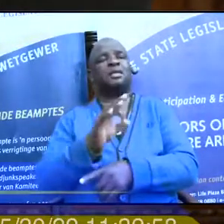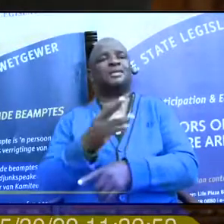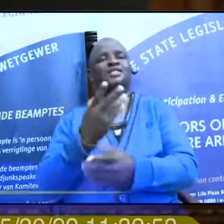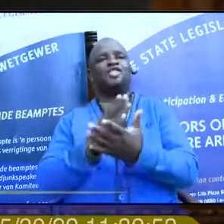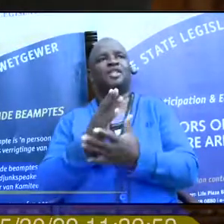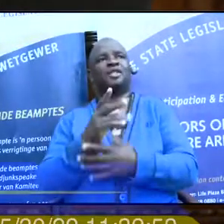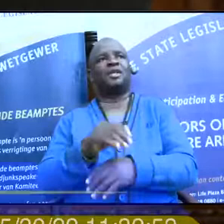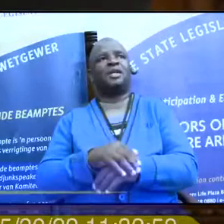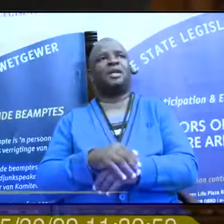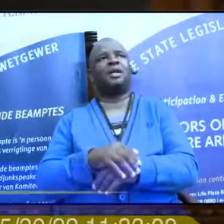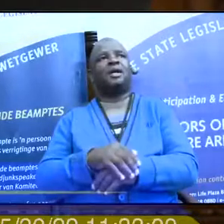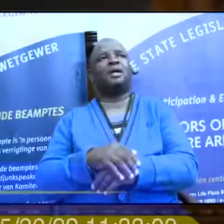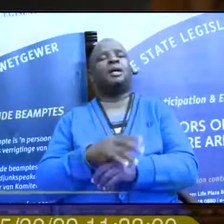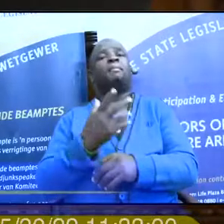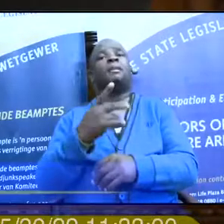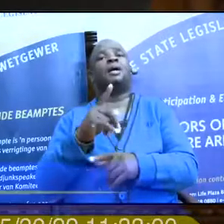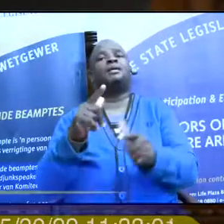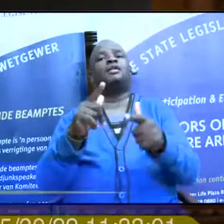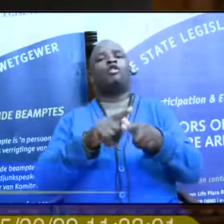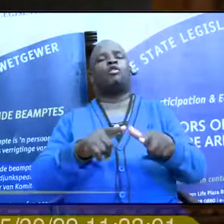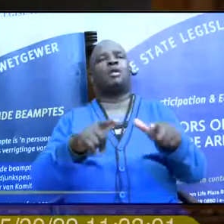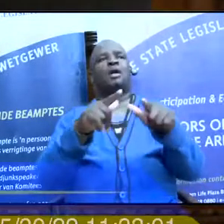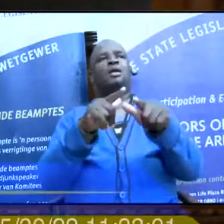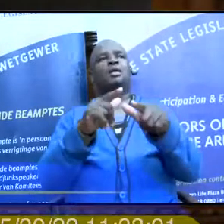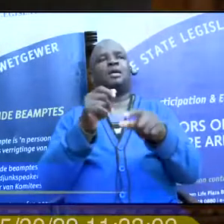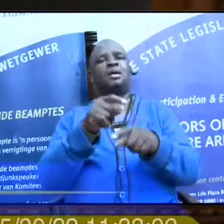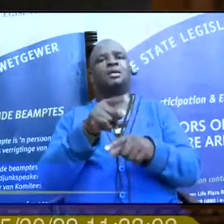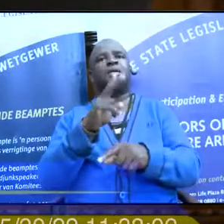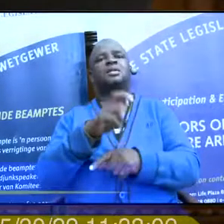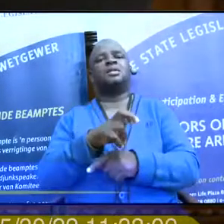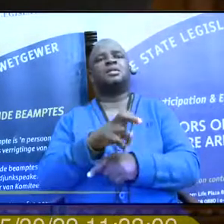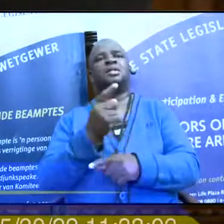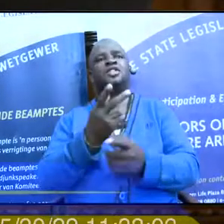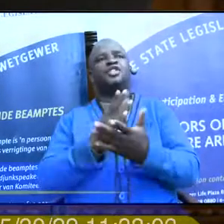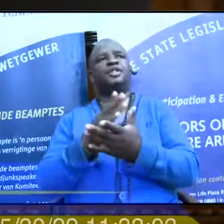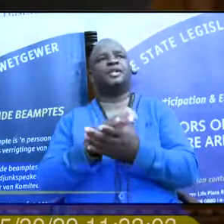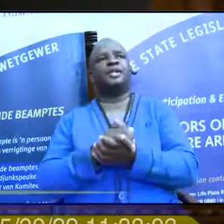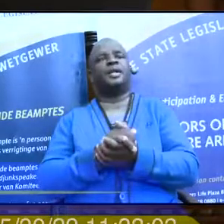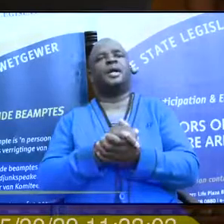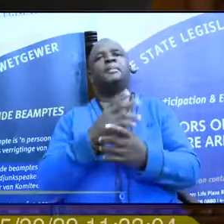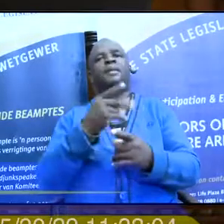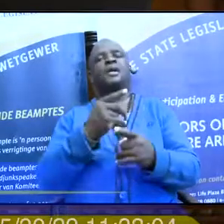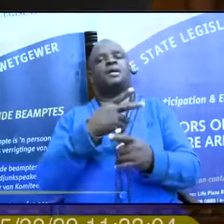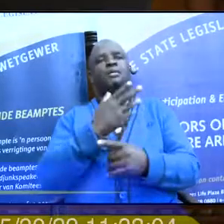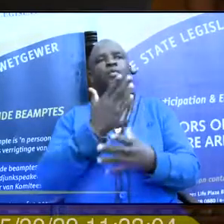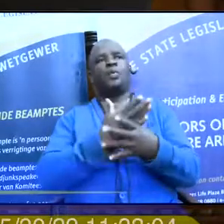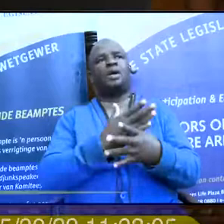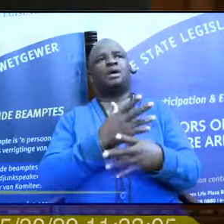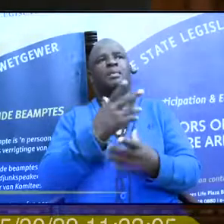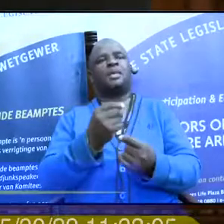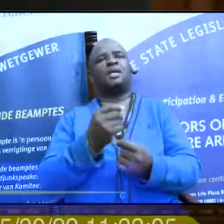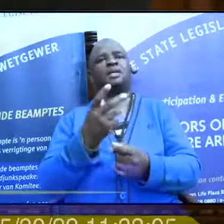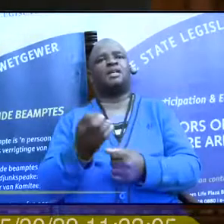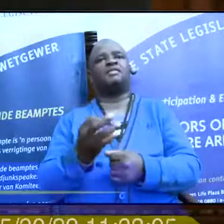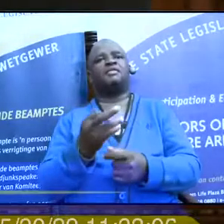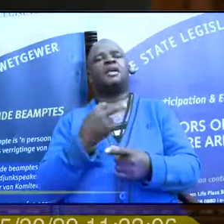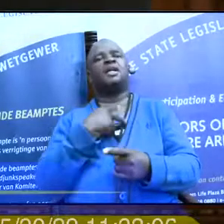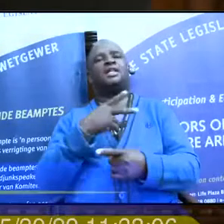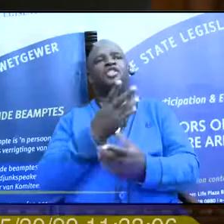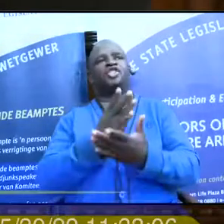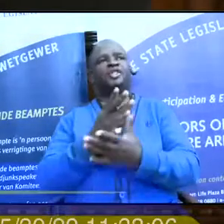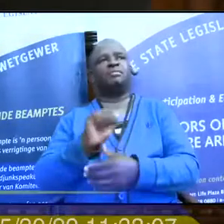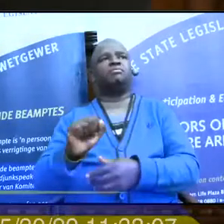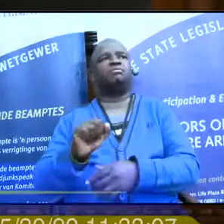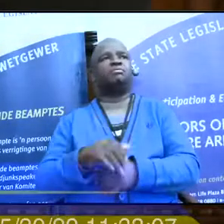entity but local requires a certain share and workers should have a preferential share